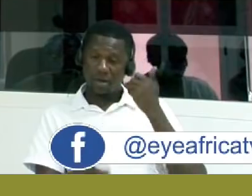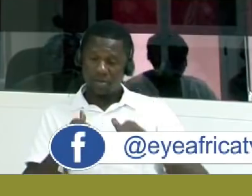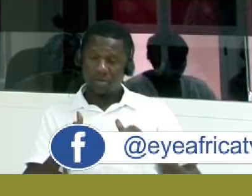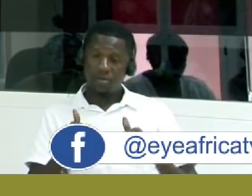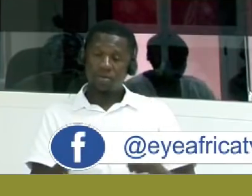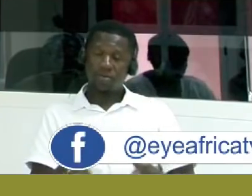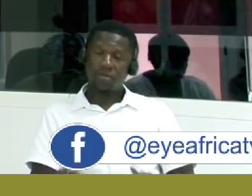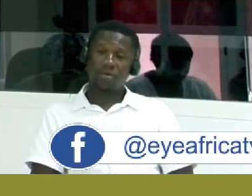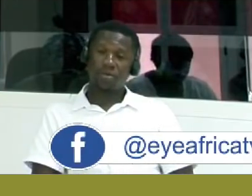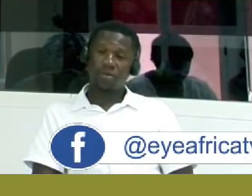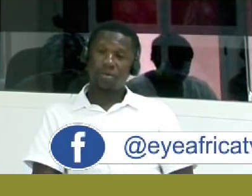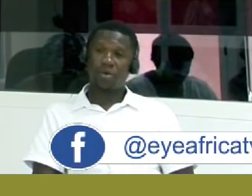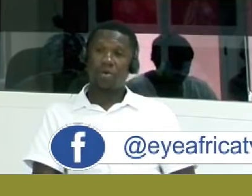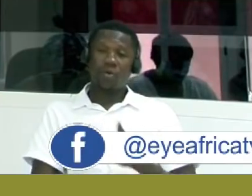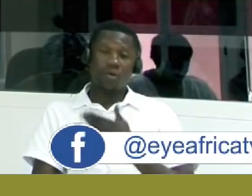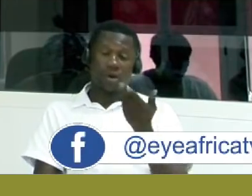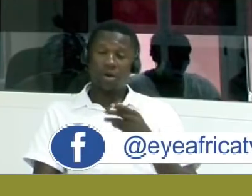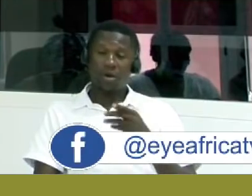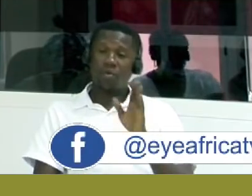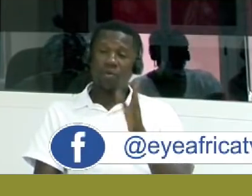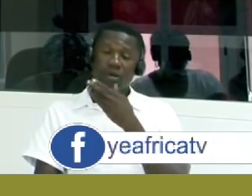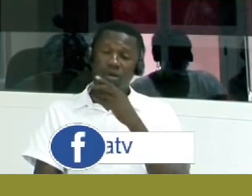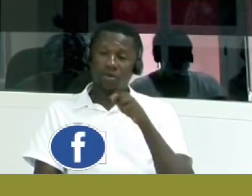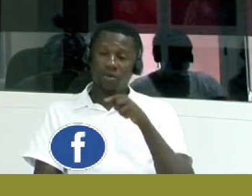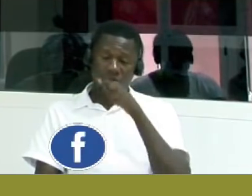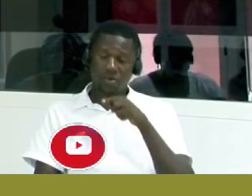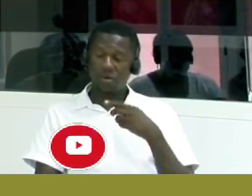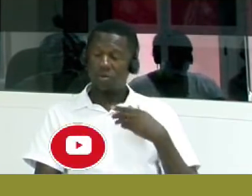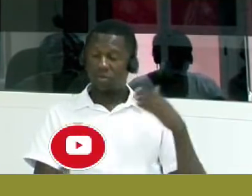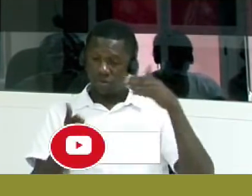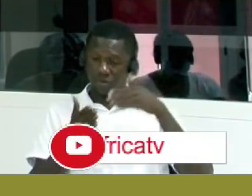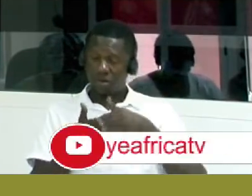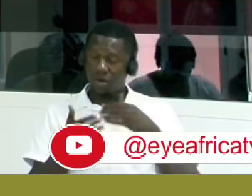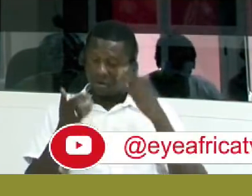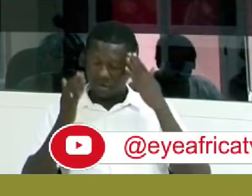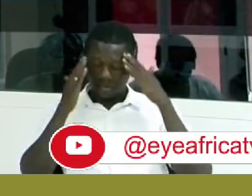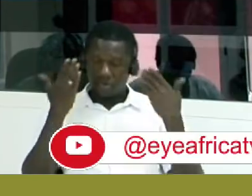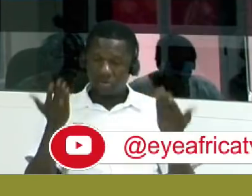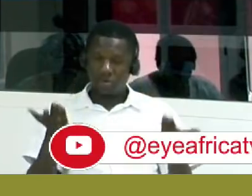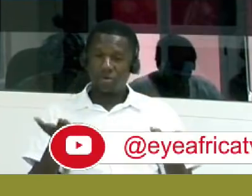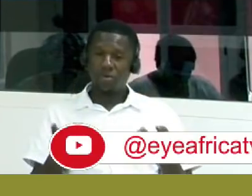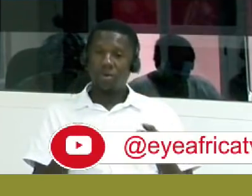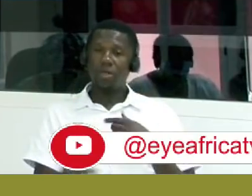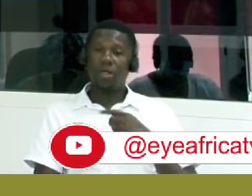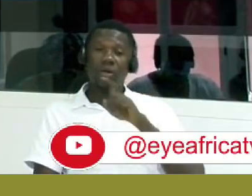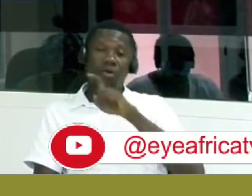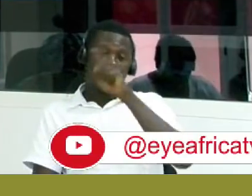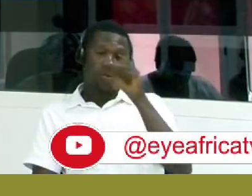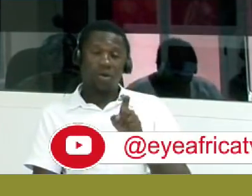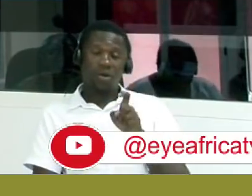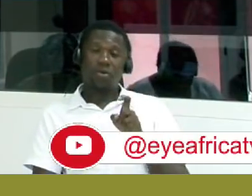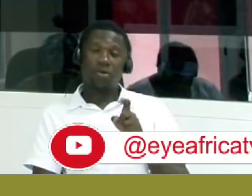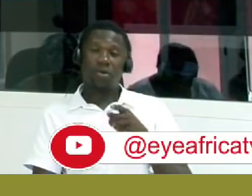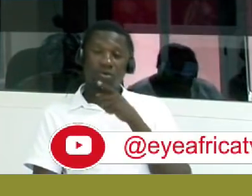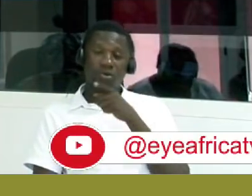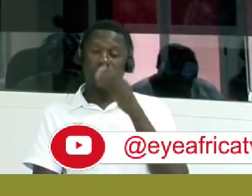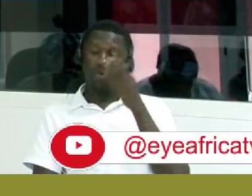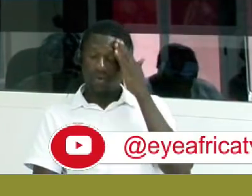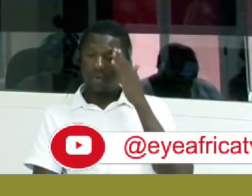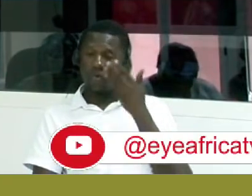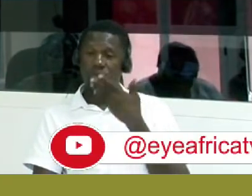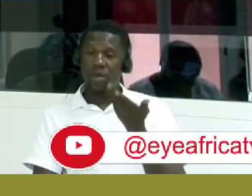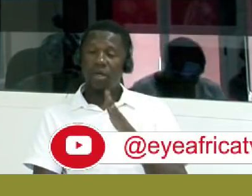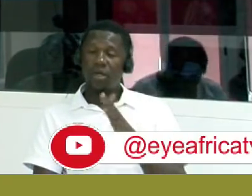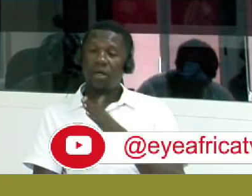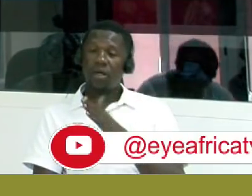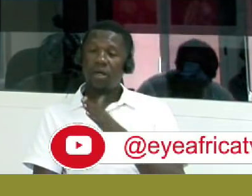wrong, up to now I don't know yet. So the question I have for you is, do you know whether this new order